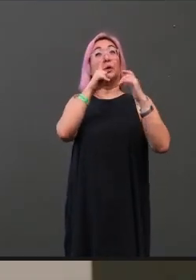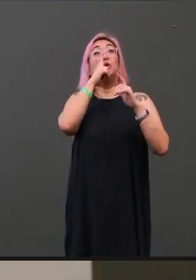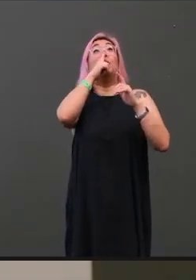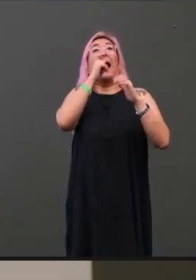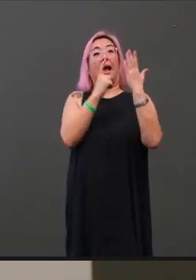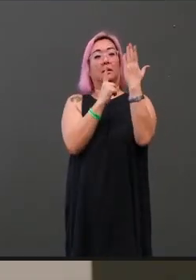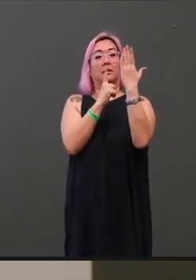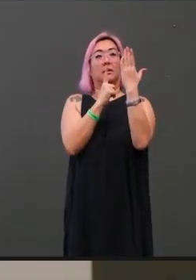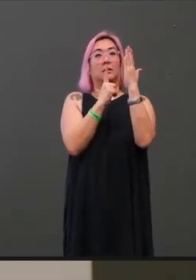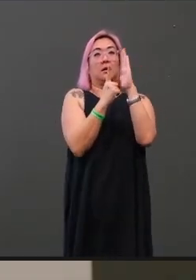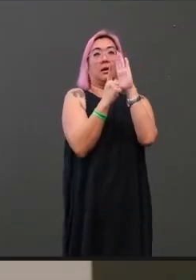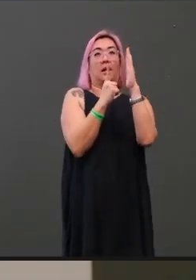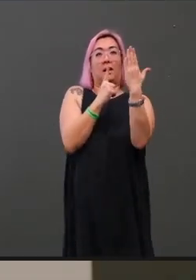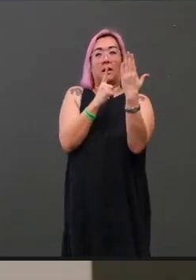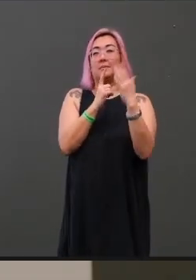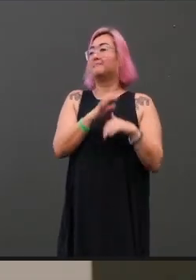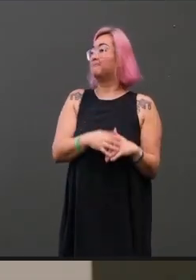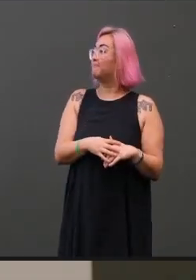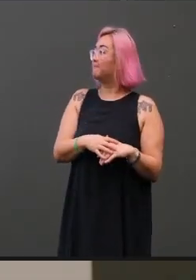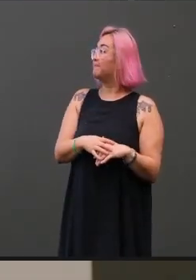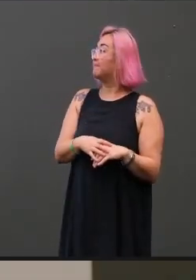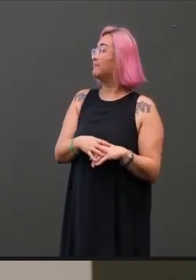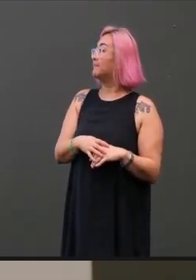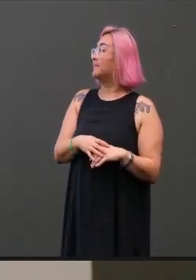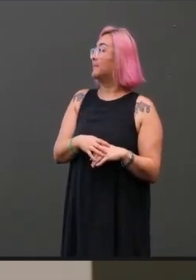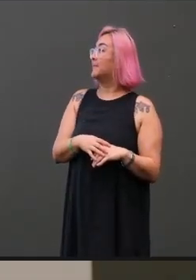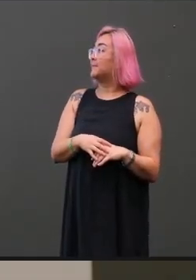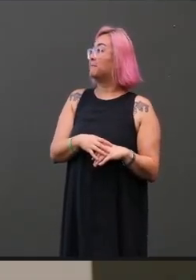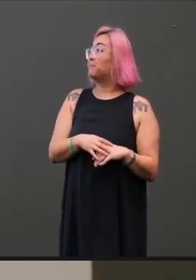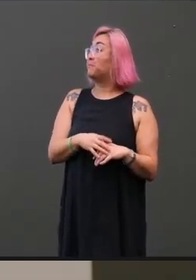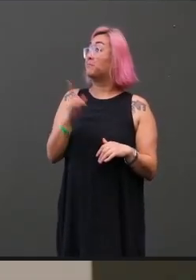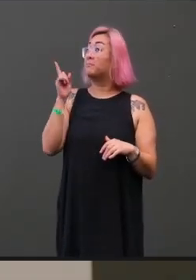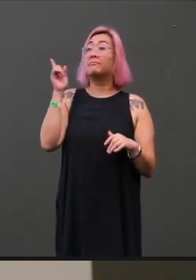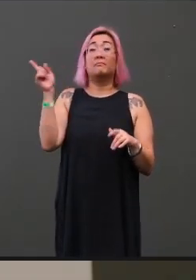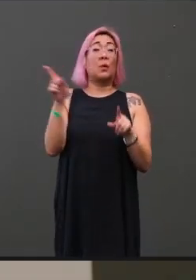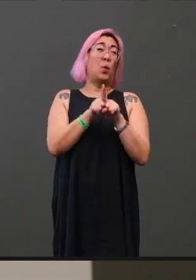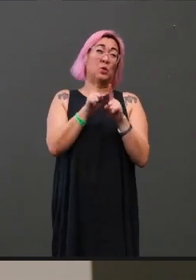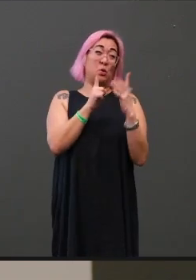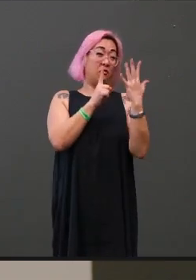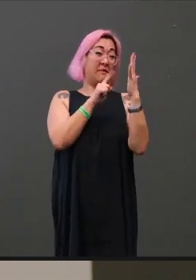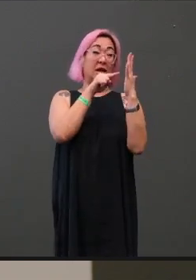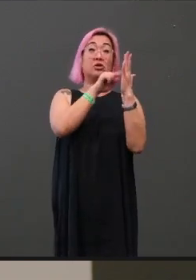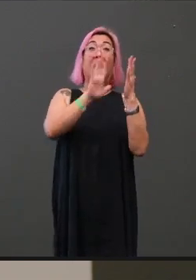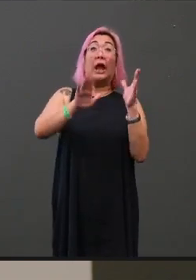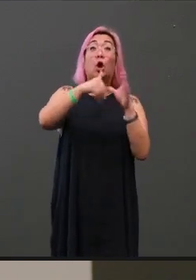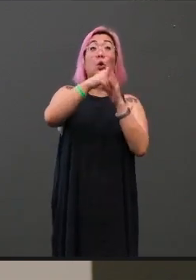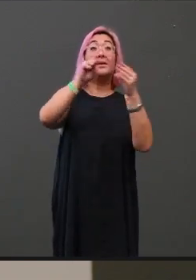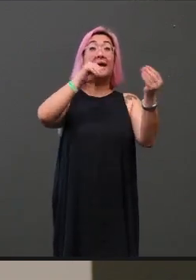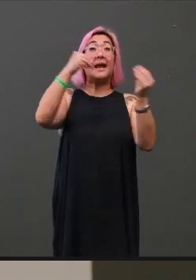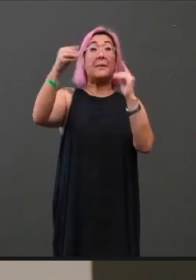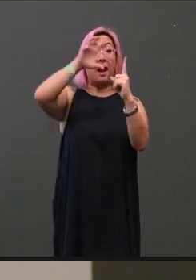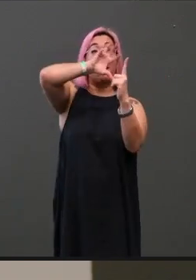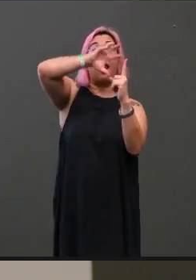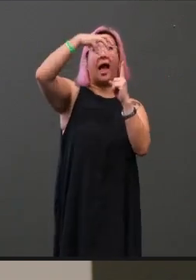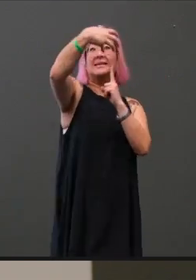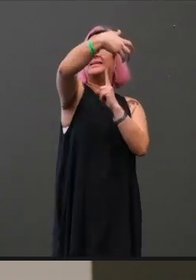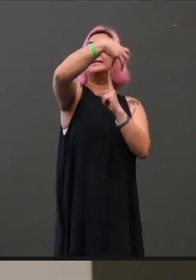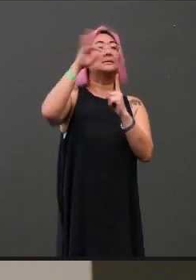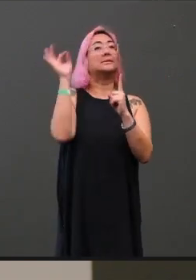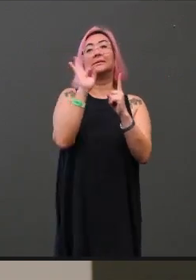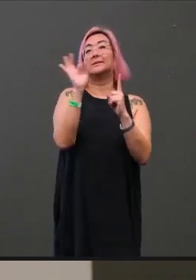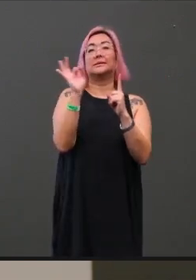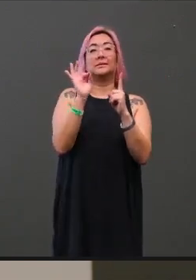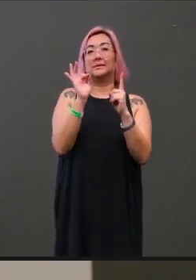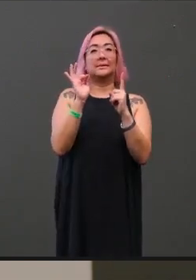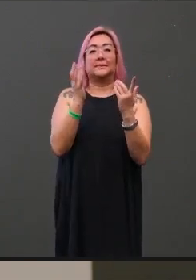So I'll also mention that these window reflections don't take dynamic lighting into account. It's because we're not just redrawing the same sprite like we did for